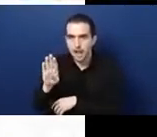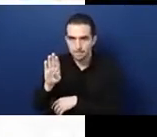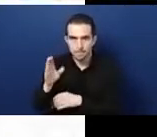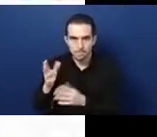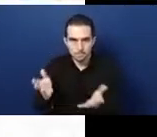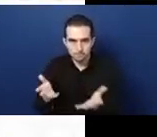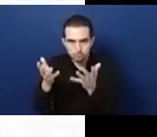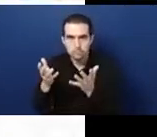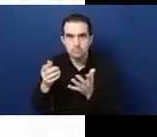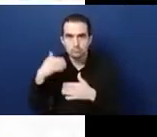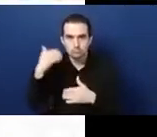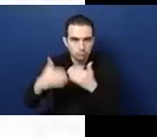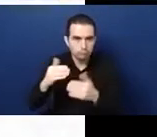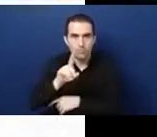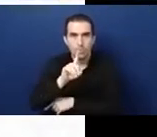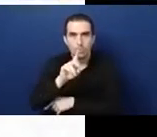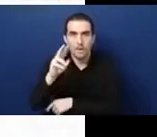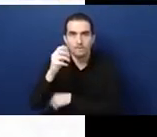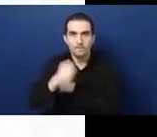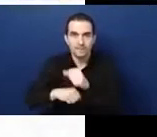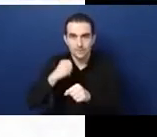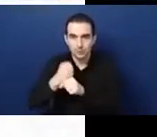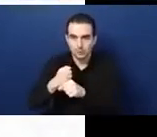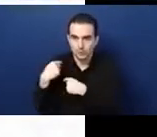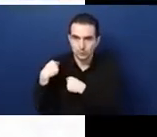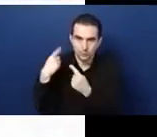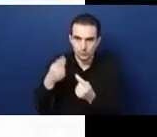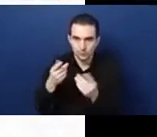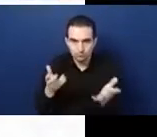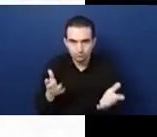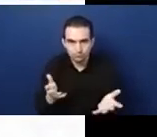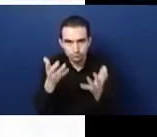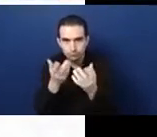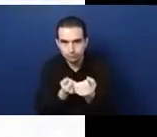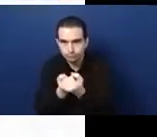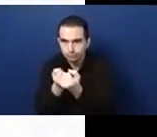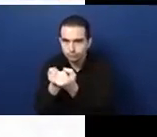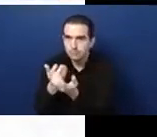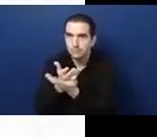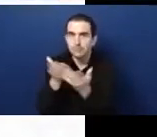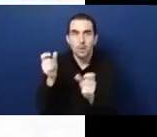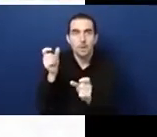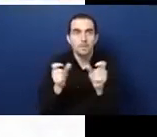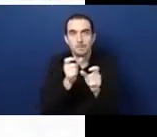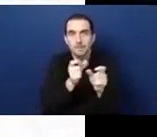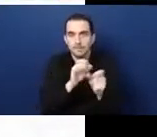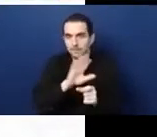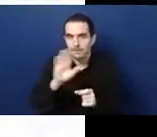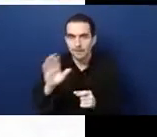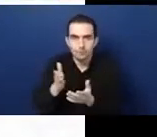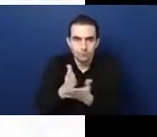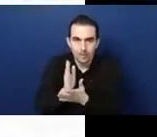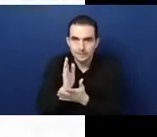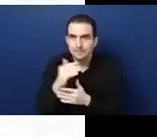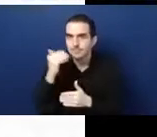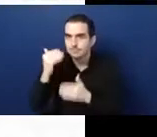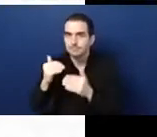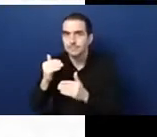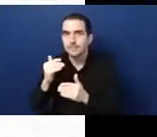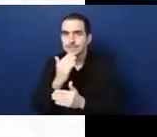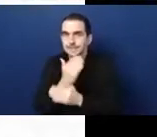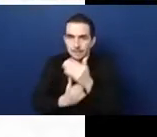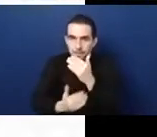and people living with disabilities and living with HIV and AIDS and